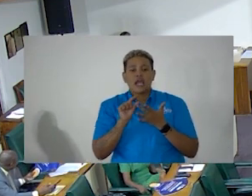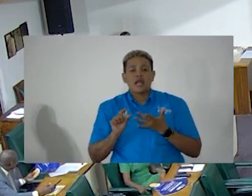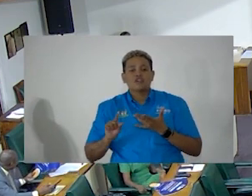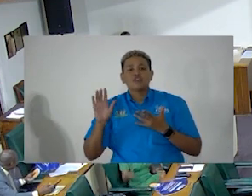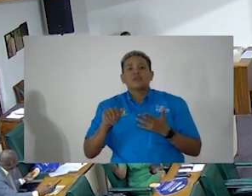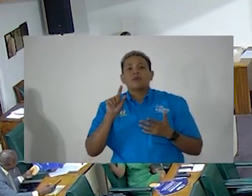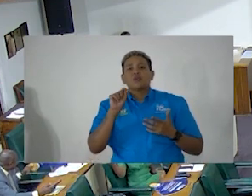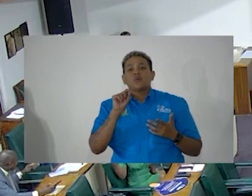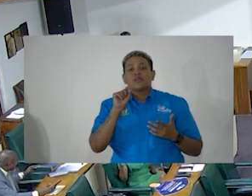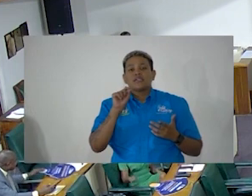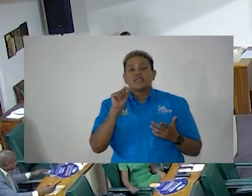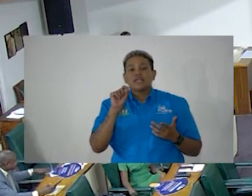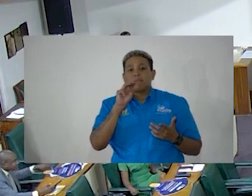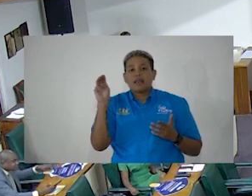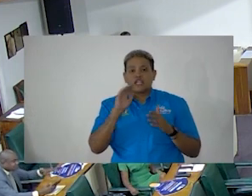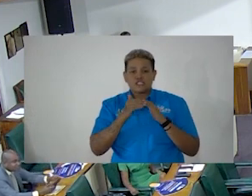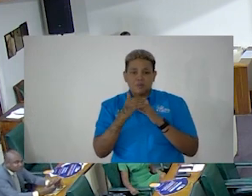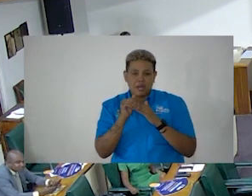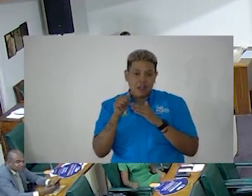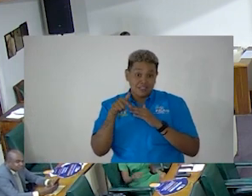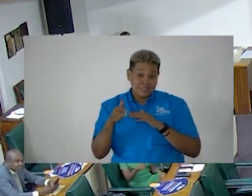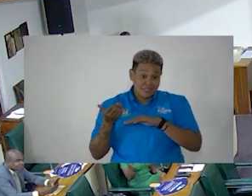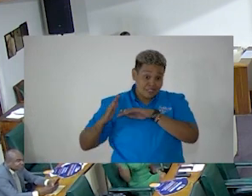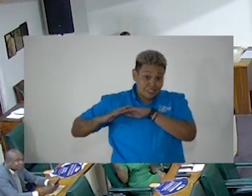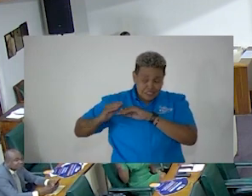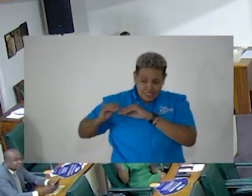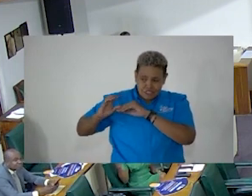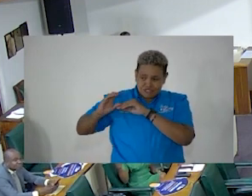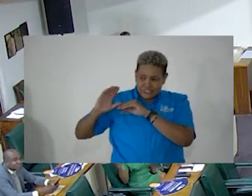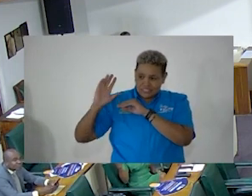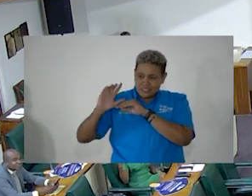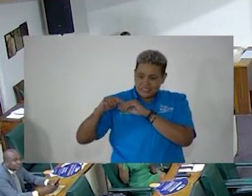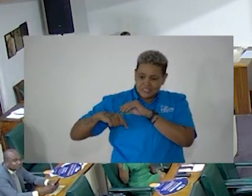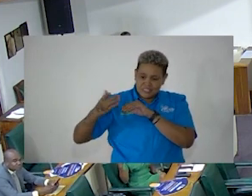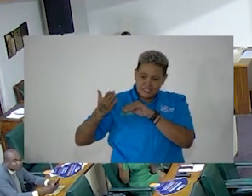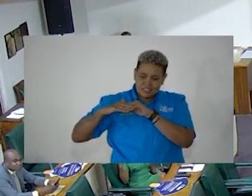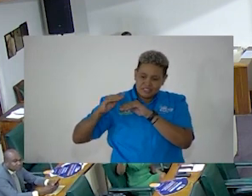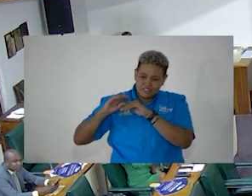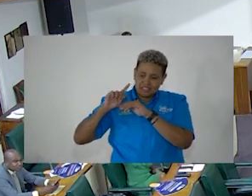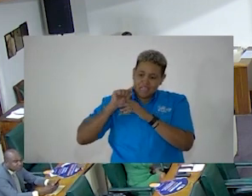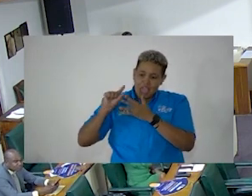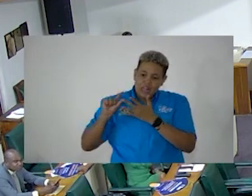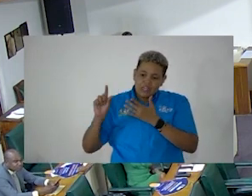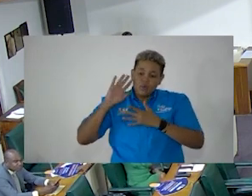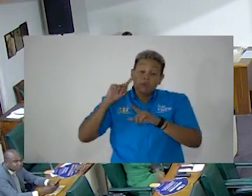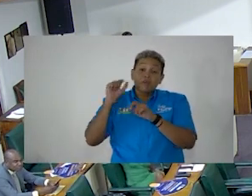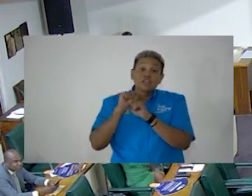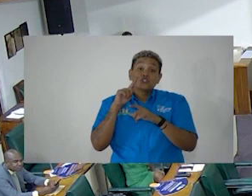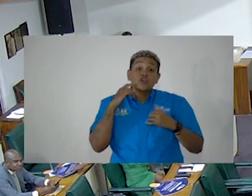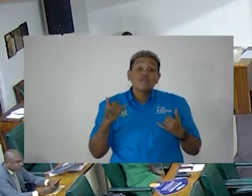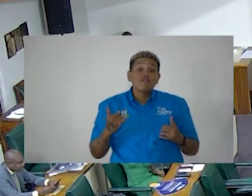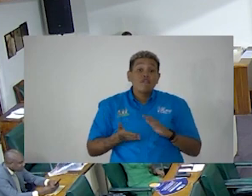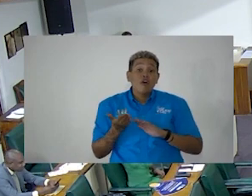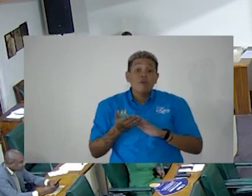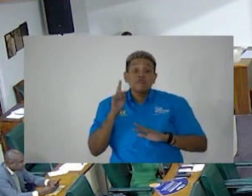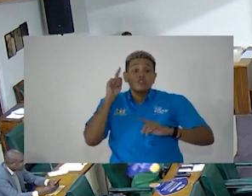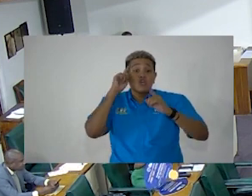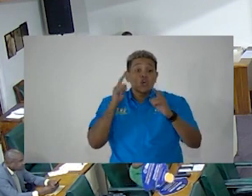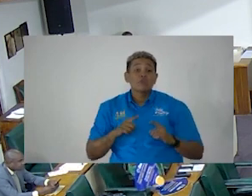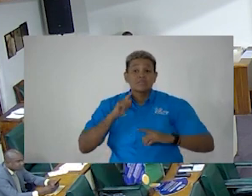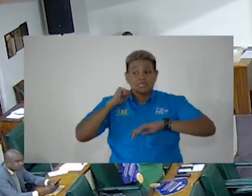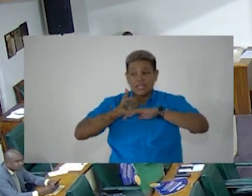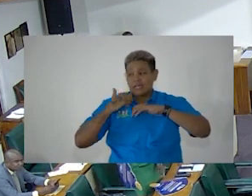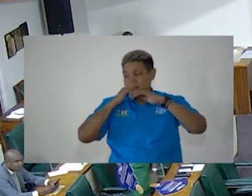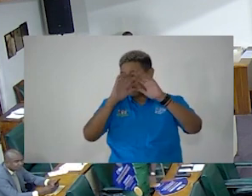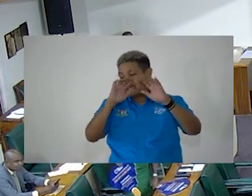Team, JASCERT, has been increased by $20 million. This increased allocation will ensure that the following operational objectives are